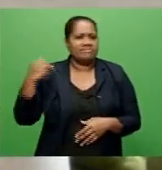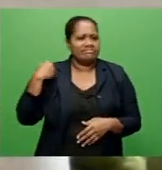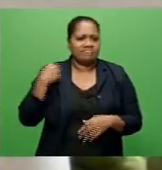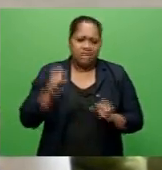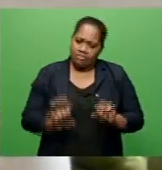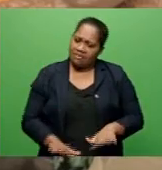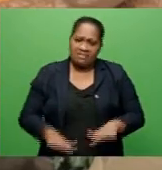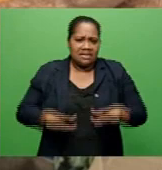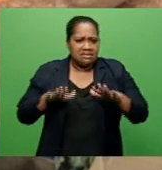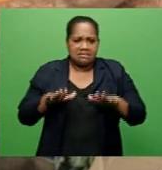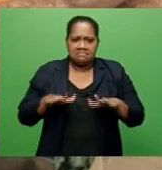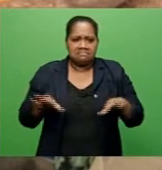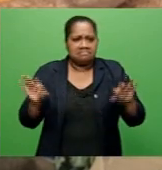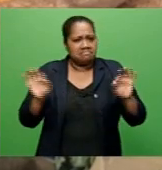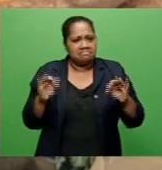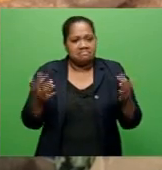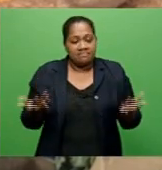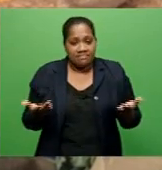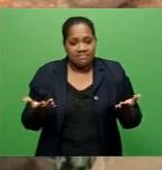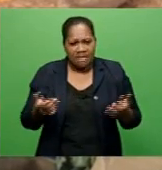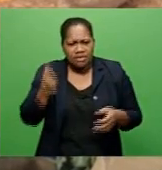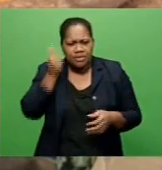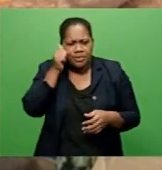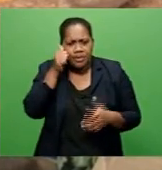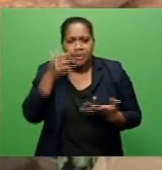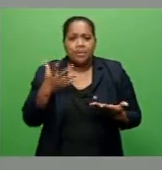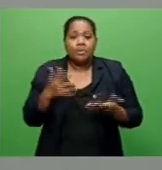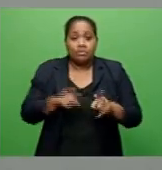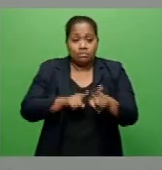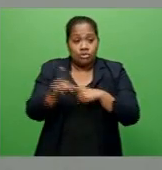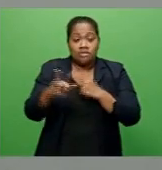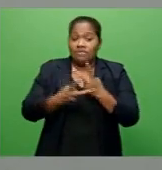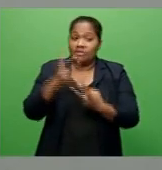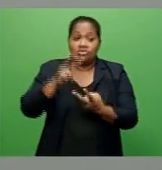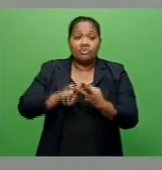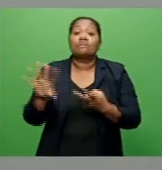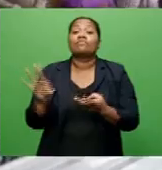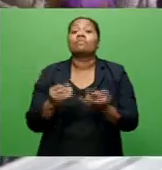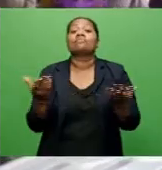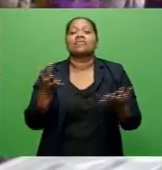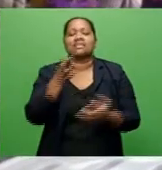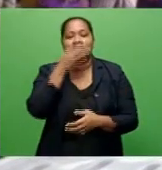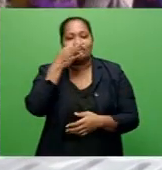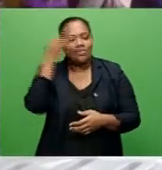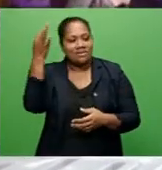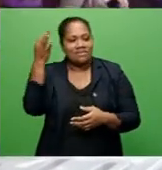flooding either. And you know, most of their vegetables, it comes from Singatoka.